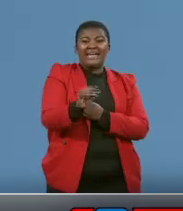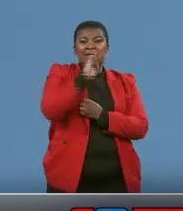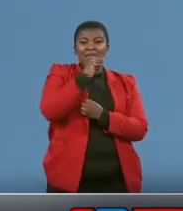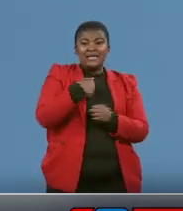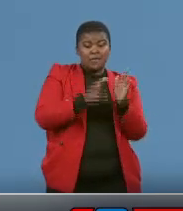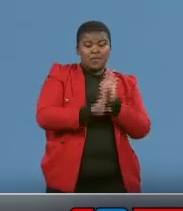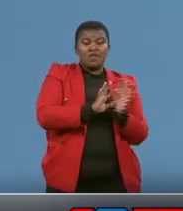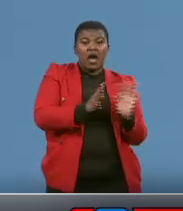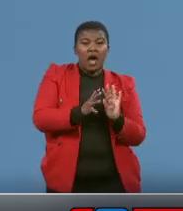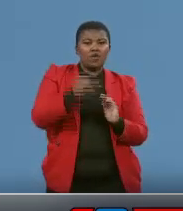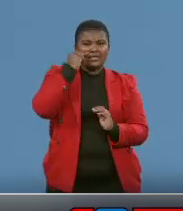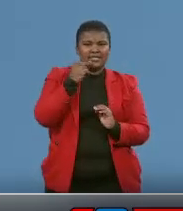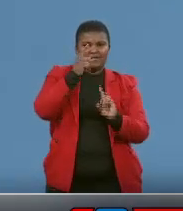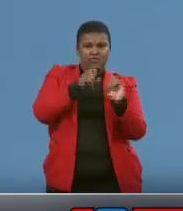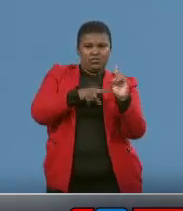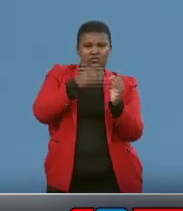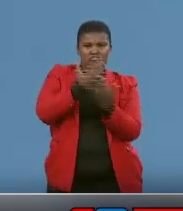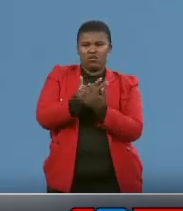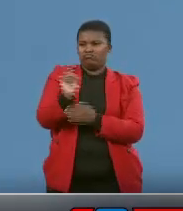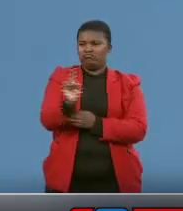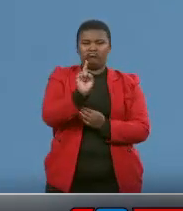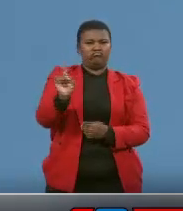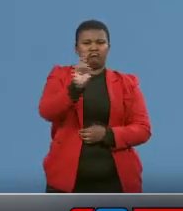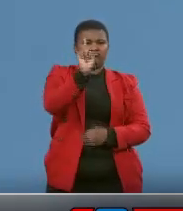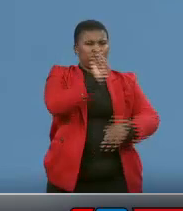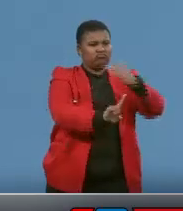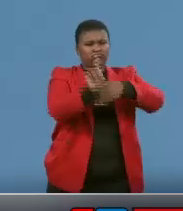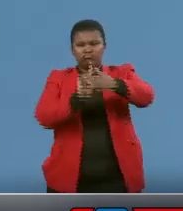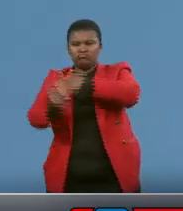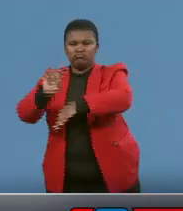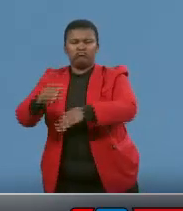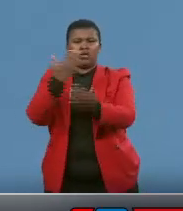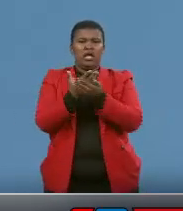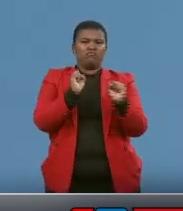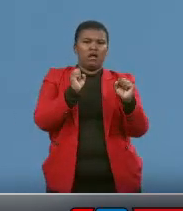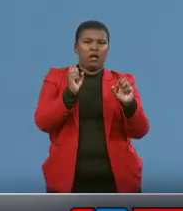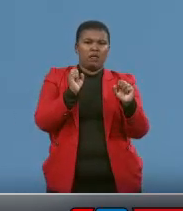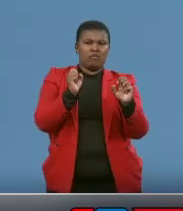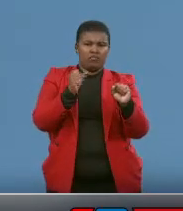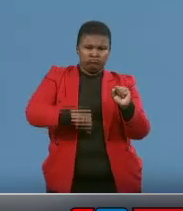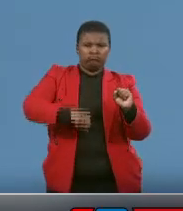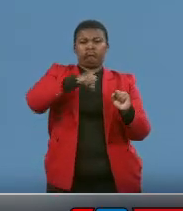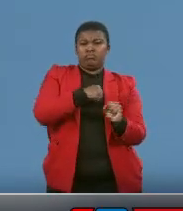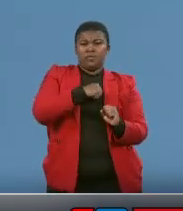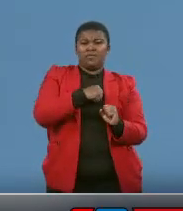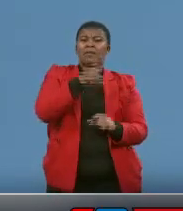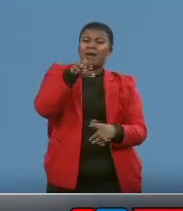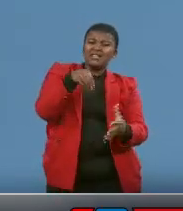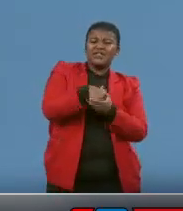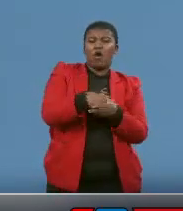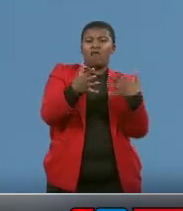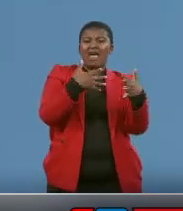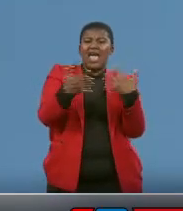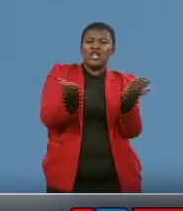that a deaf person can walk anywhere and be able to use their official language? In schools, is it going to be part of a subject at any